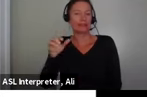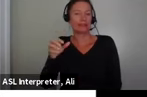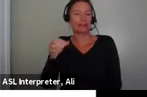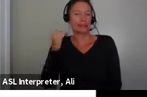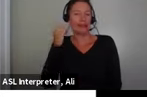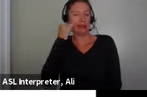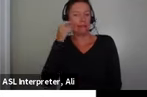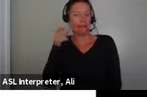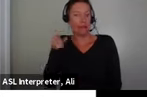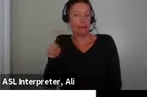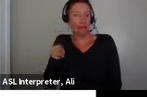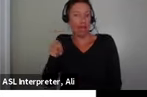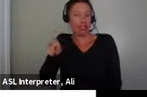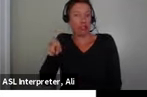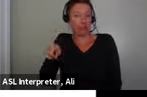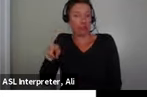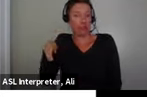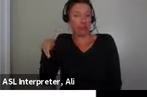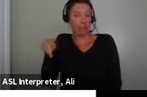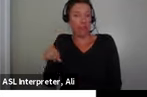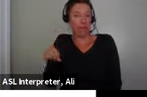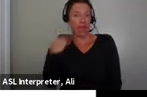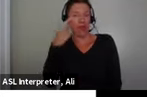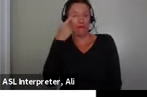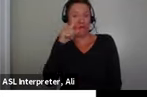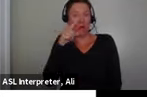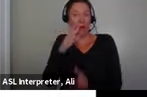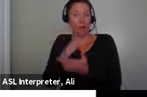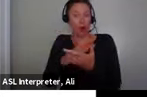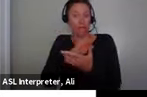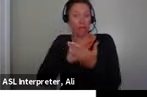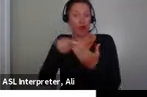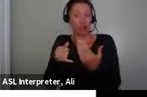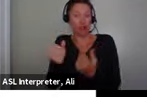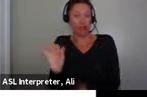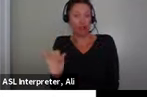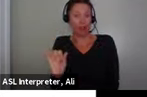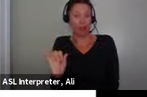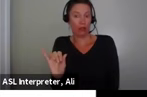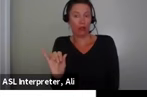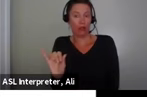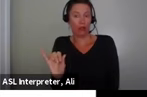is supposed to pay for this project as well.